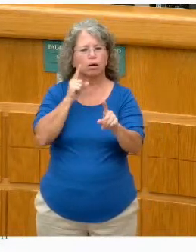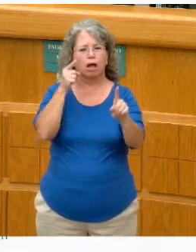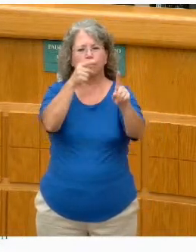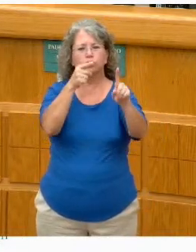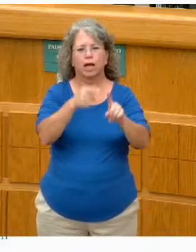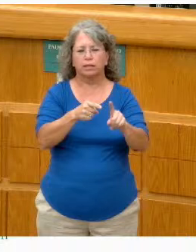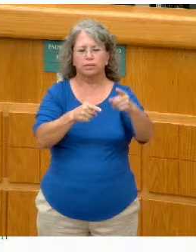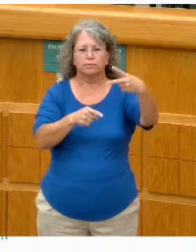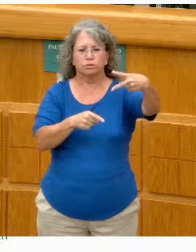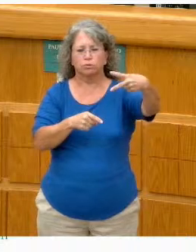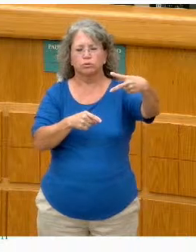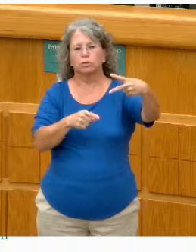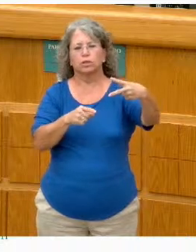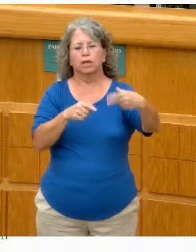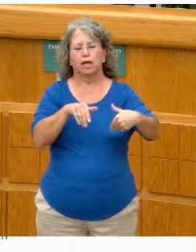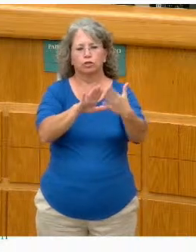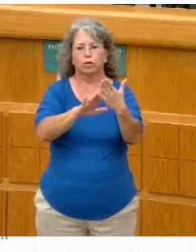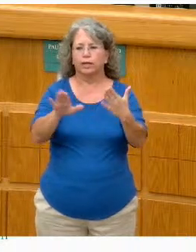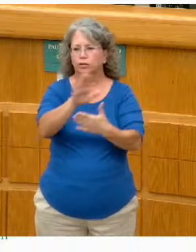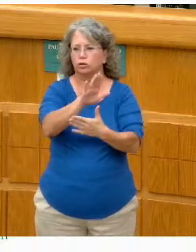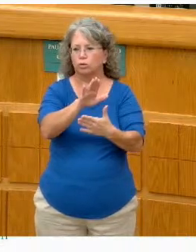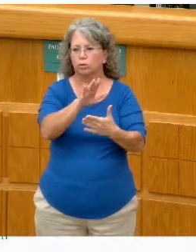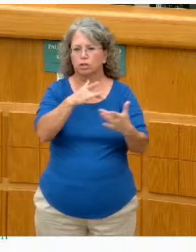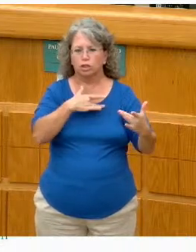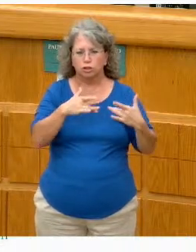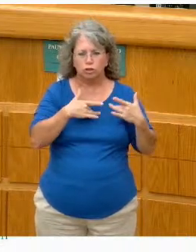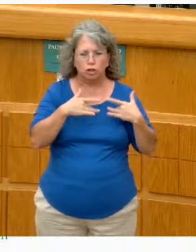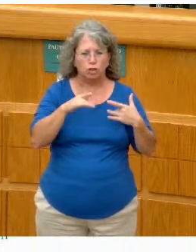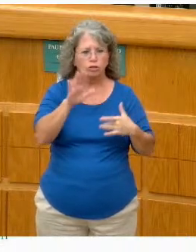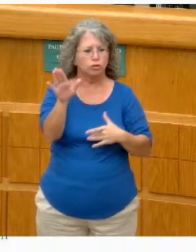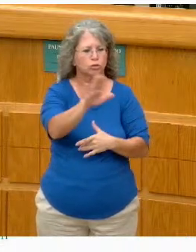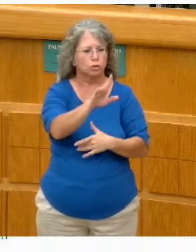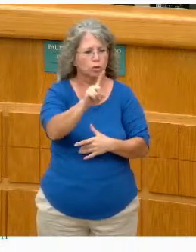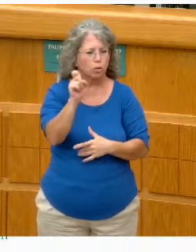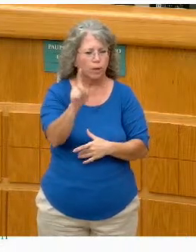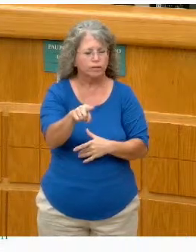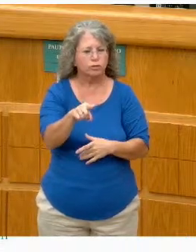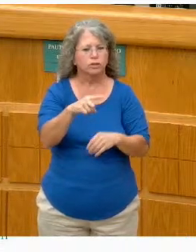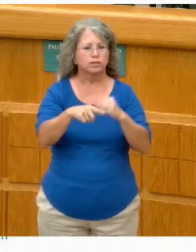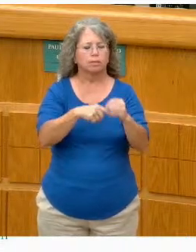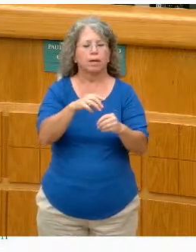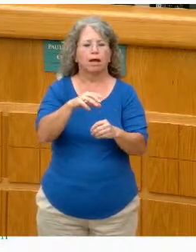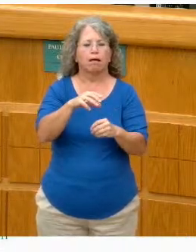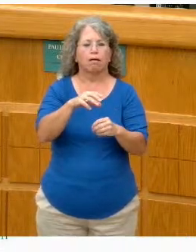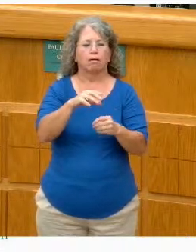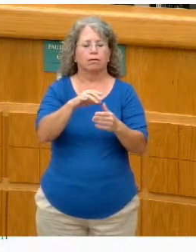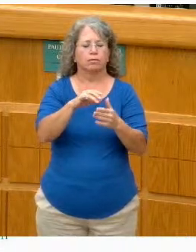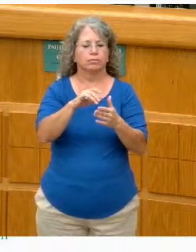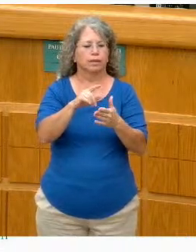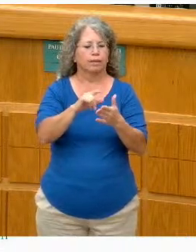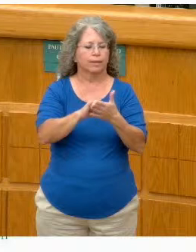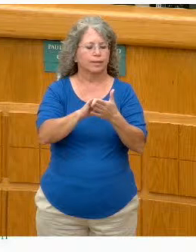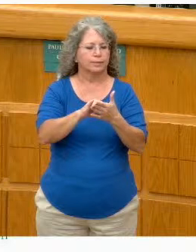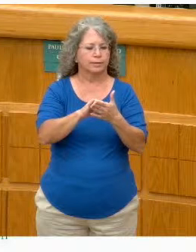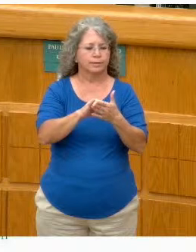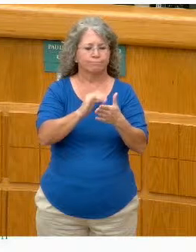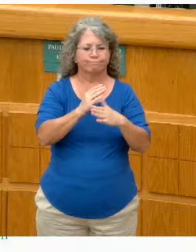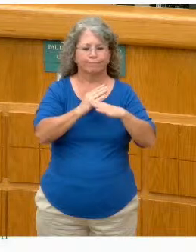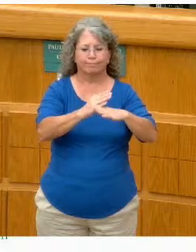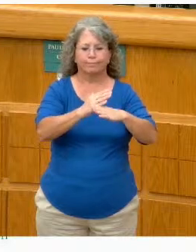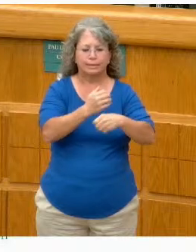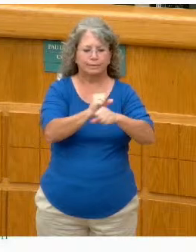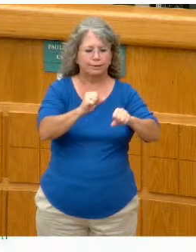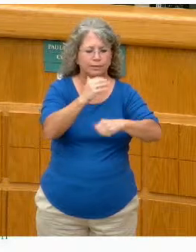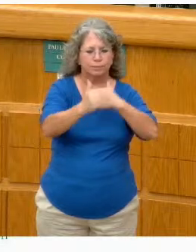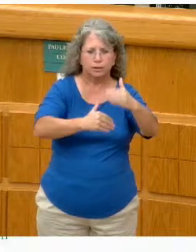are to address your concerns and questions about COVID-19 and the interventions that are taking place to control the spread of COVID-19